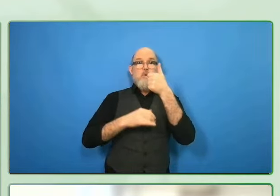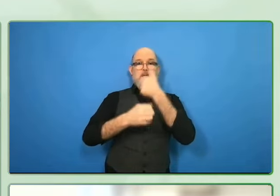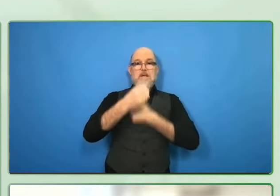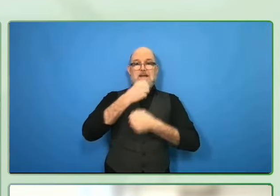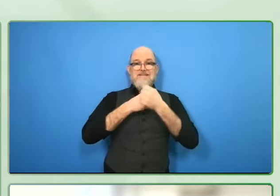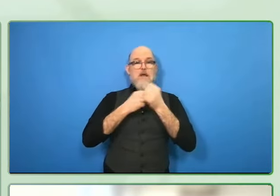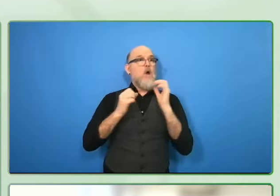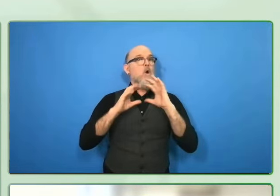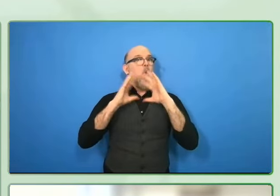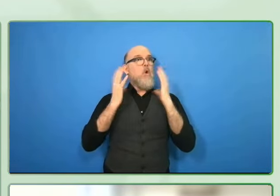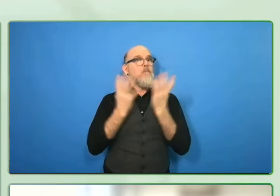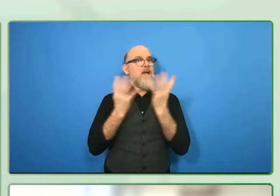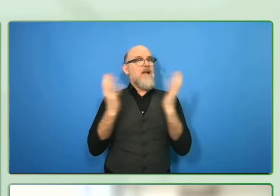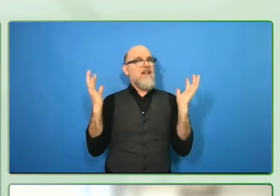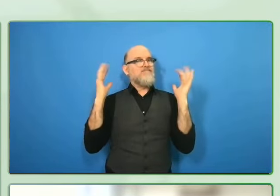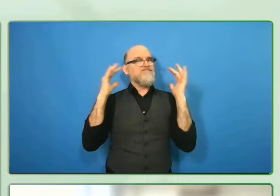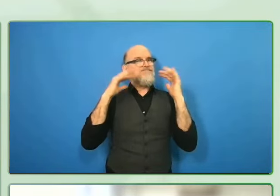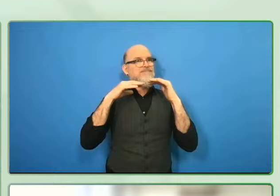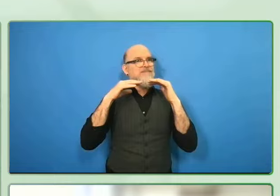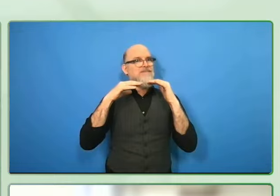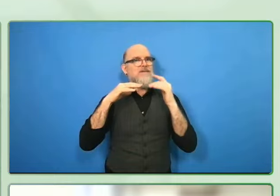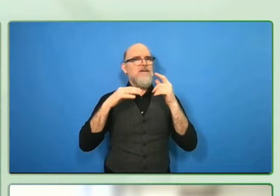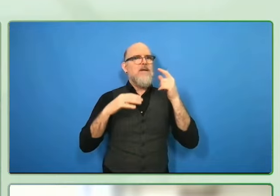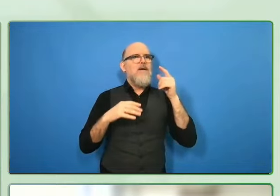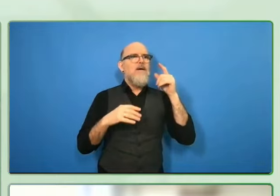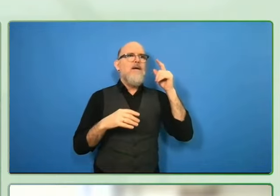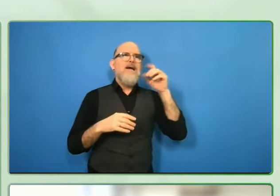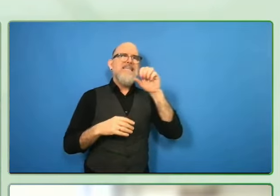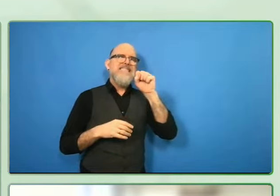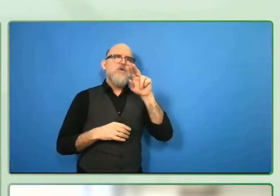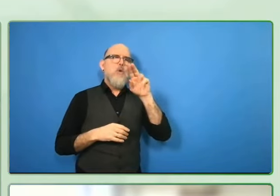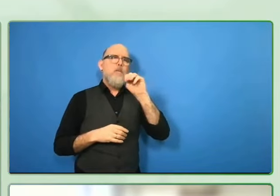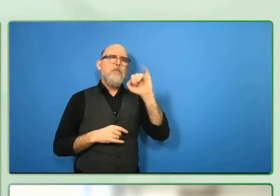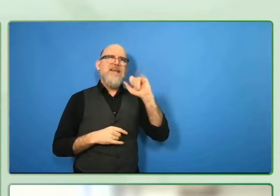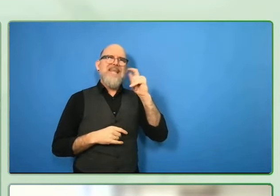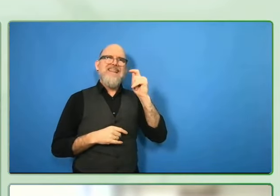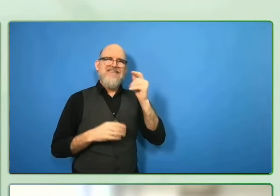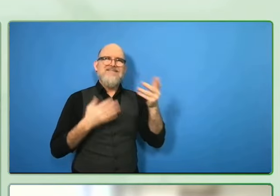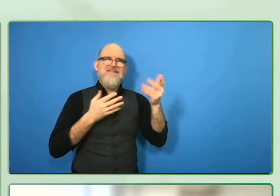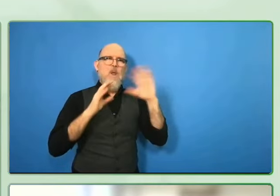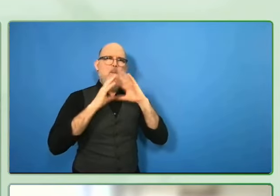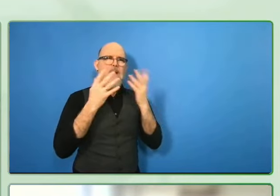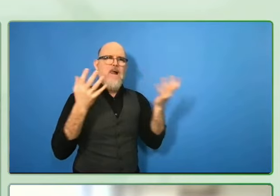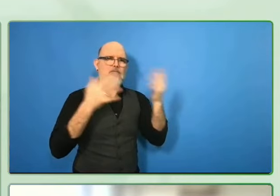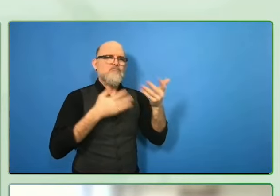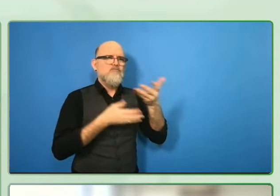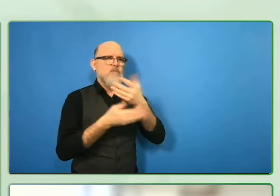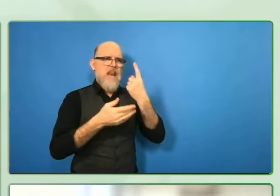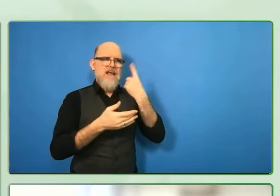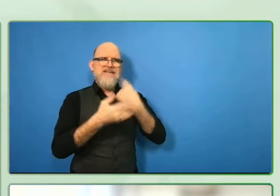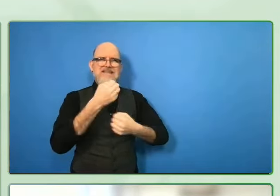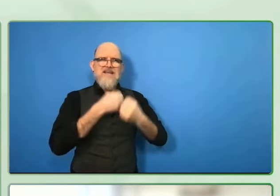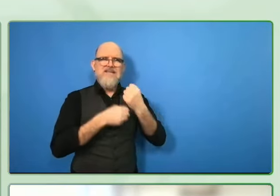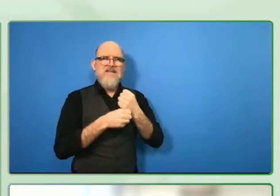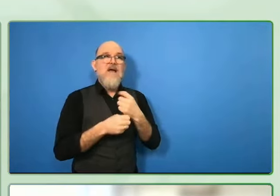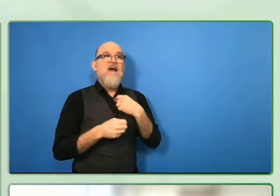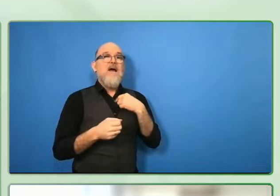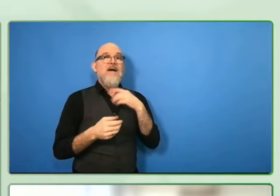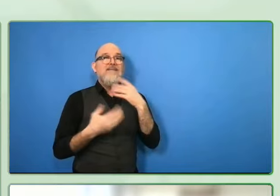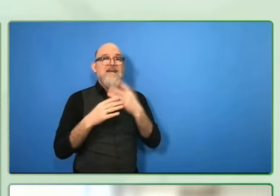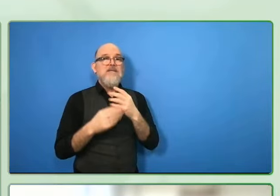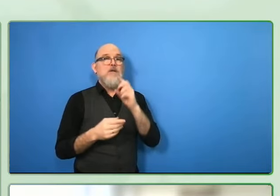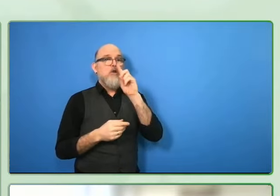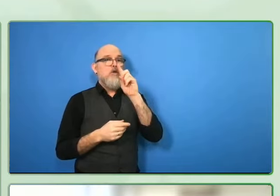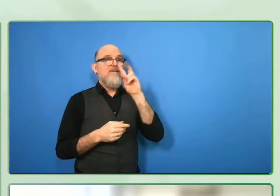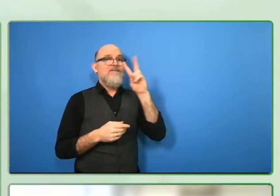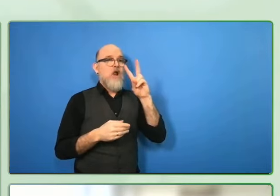disability, ERG or network leaders together in a series of 12 summits, essentially asking them to vote on what were their